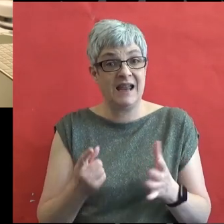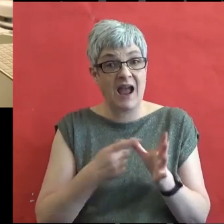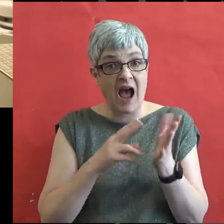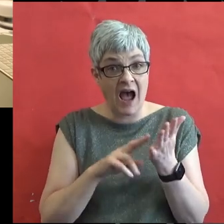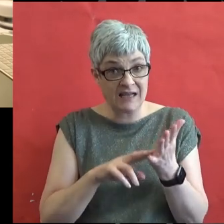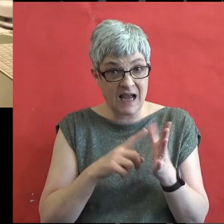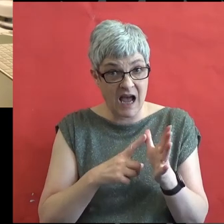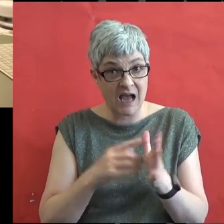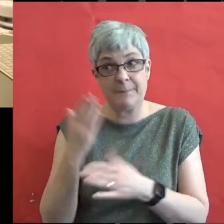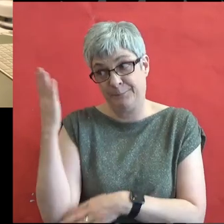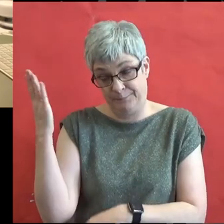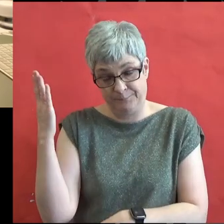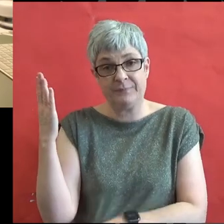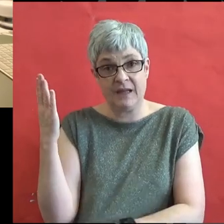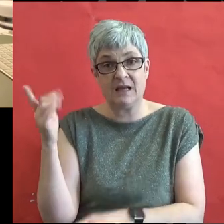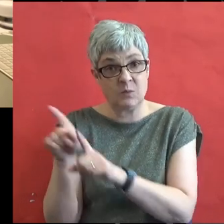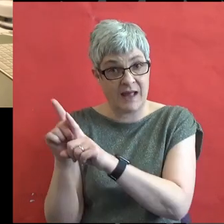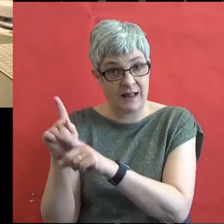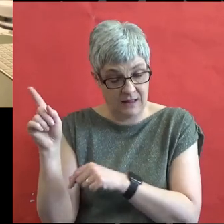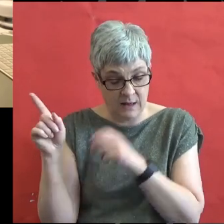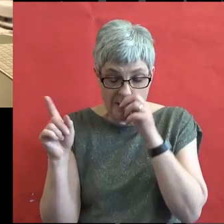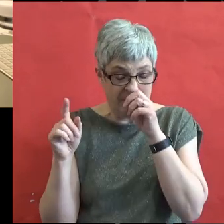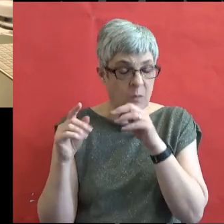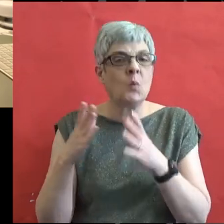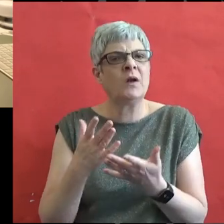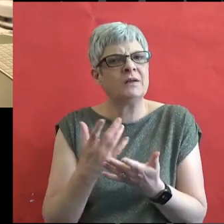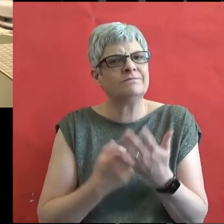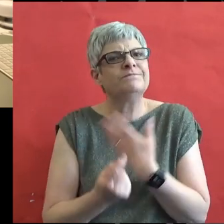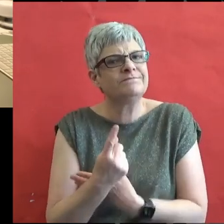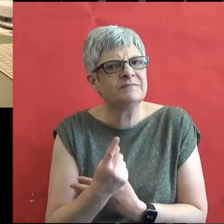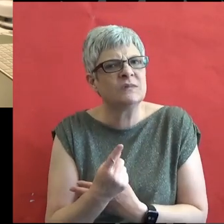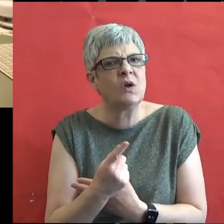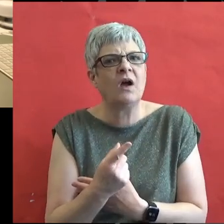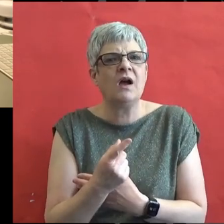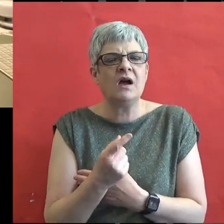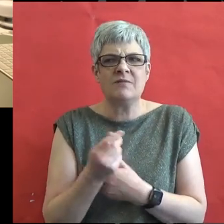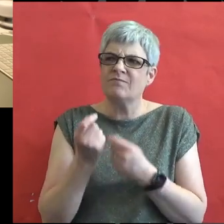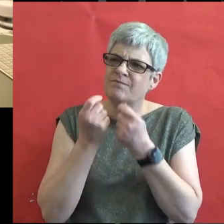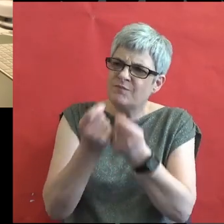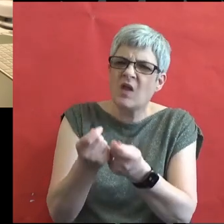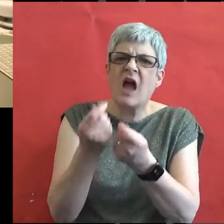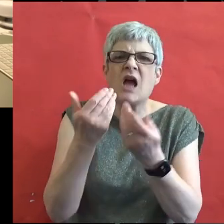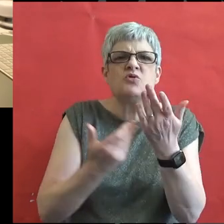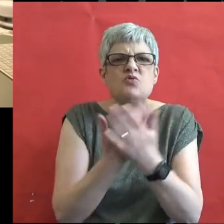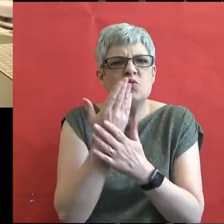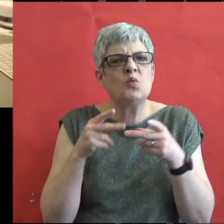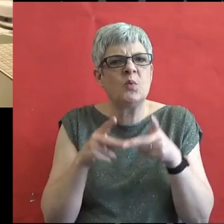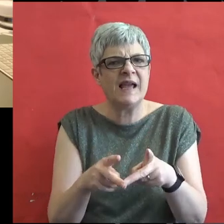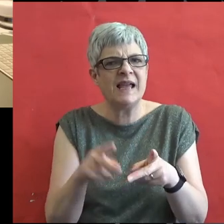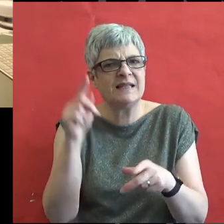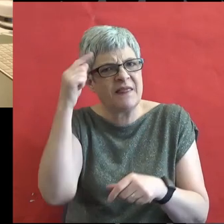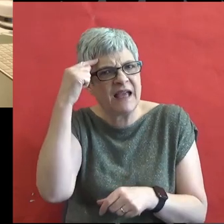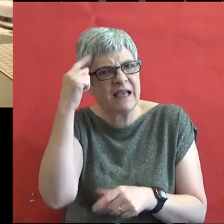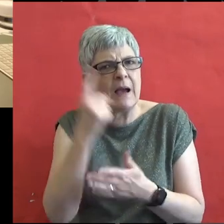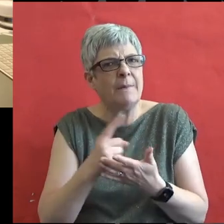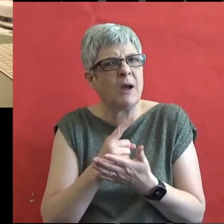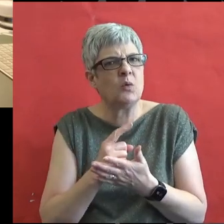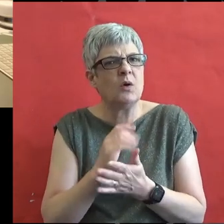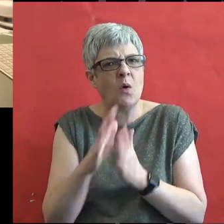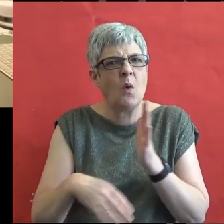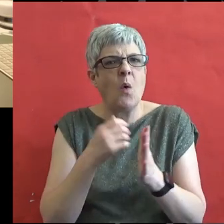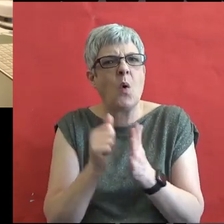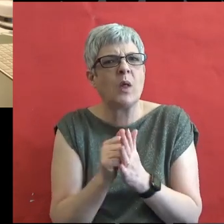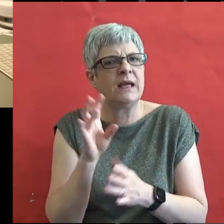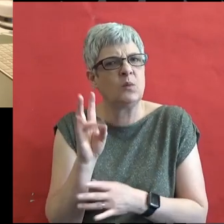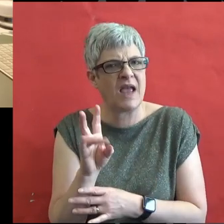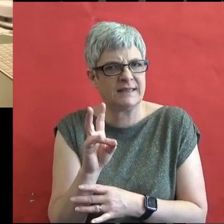want to take this opportunity to offer you a new way to think about Holy Wednesday by